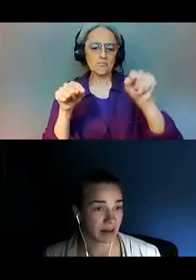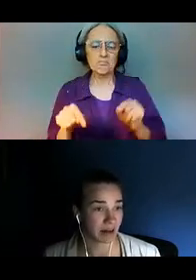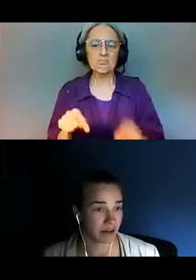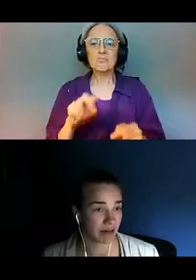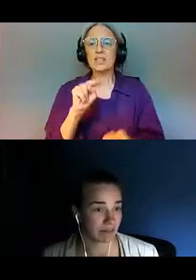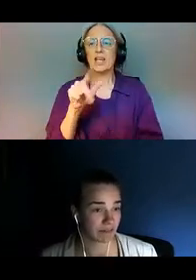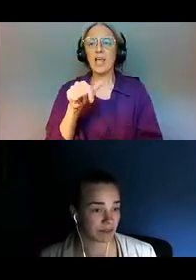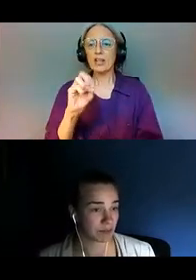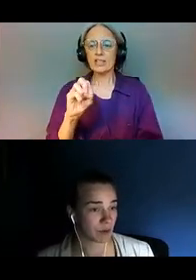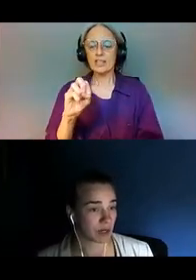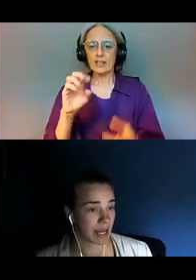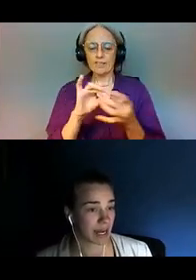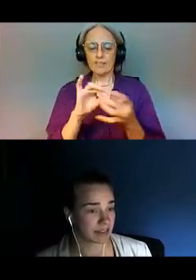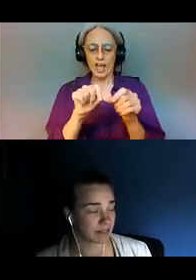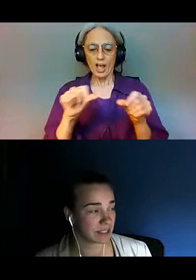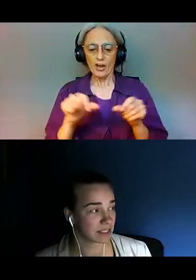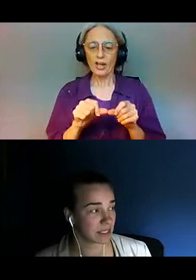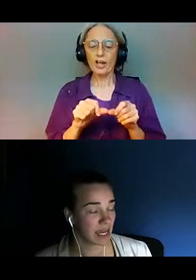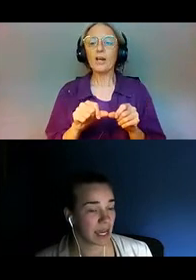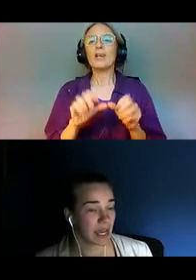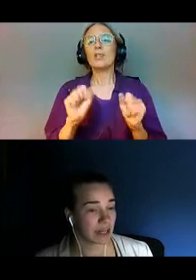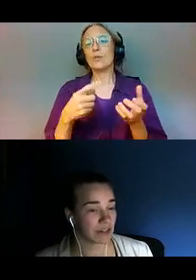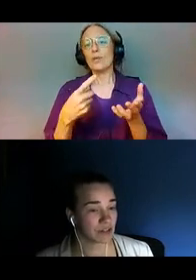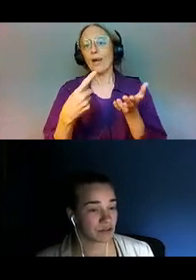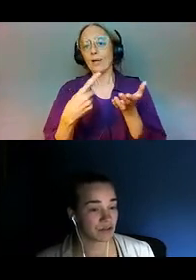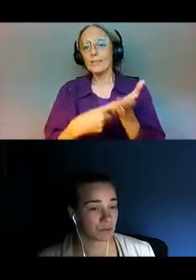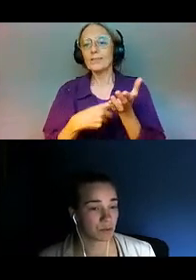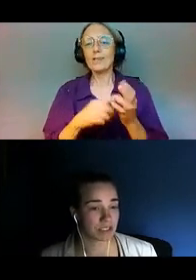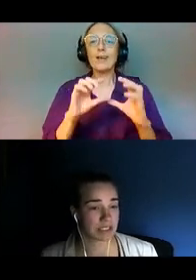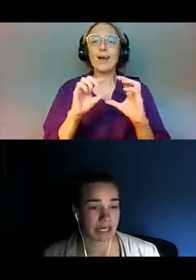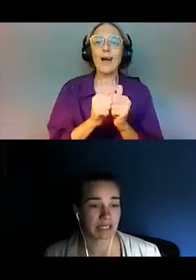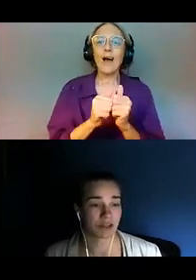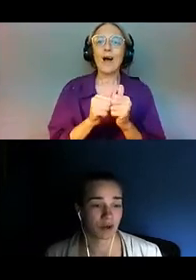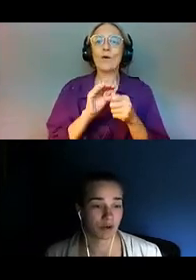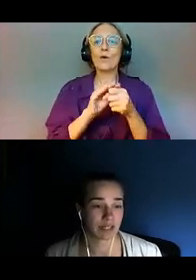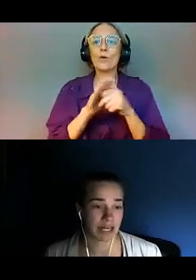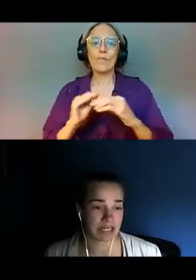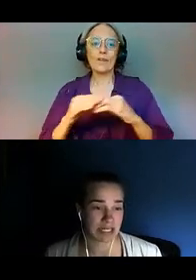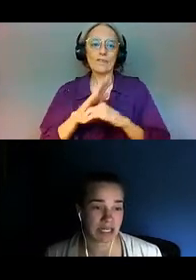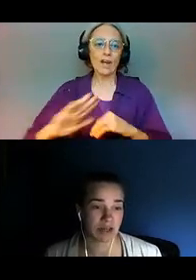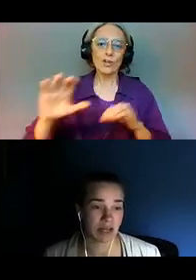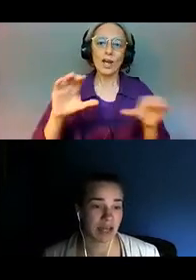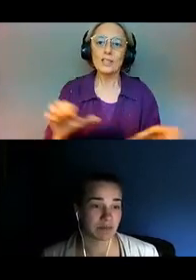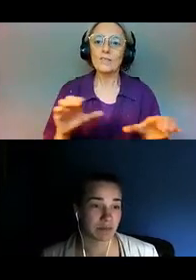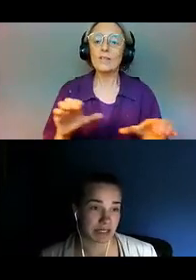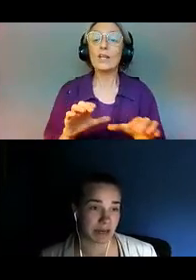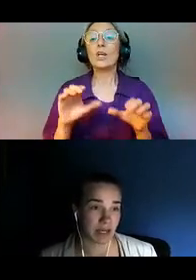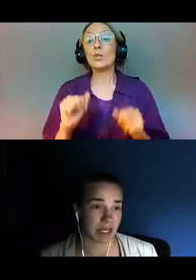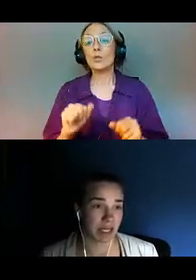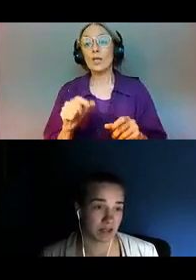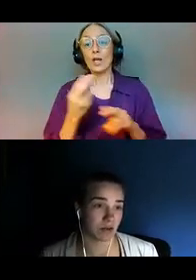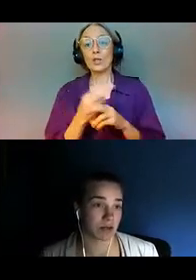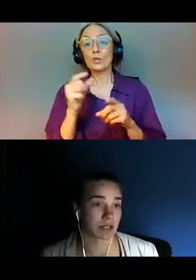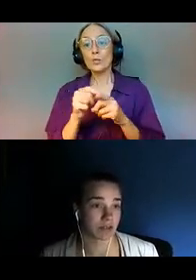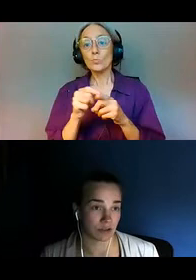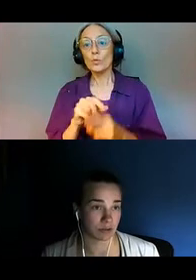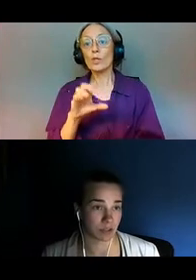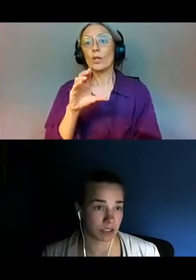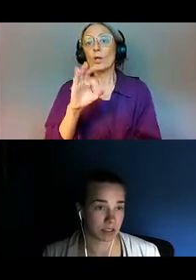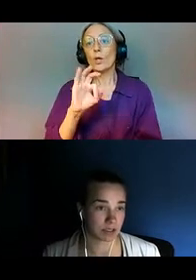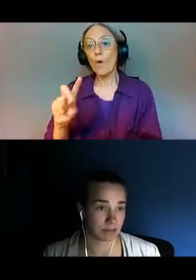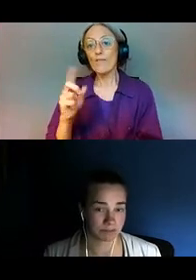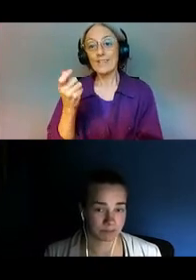has had on grant-supported activities, and to use words like COVID-19 and pandemic in